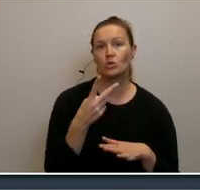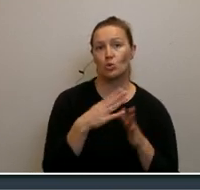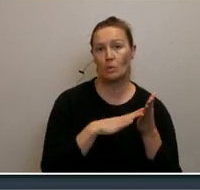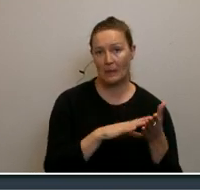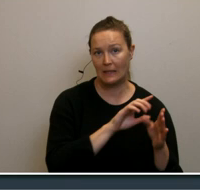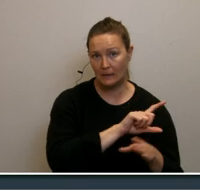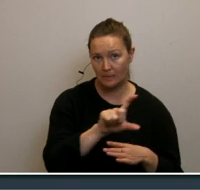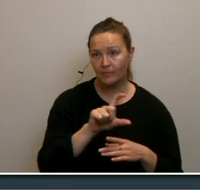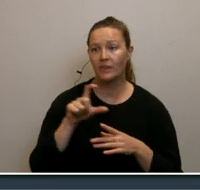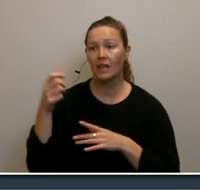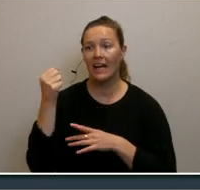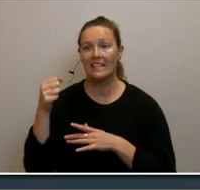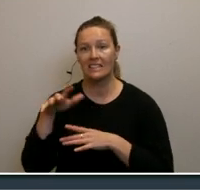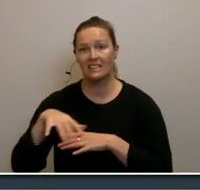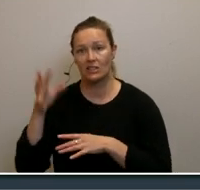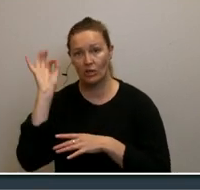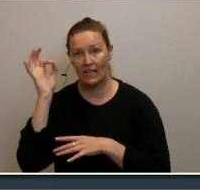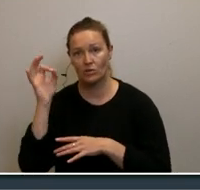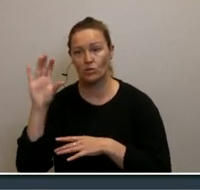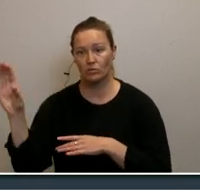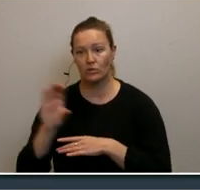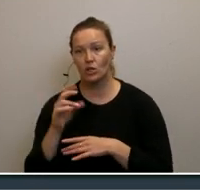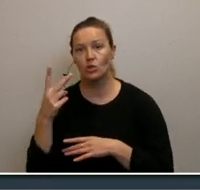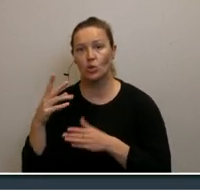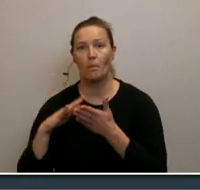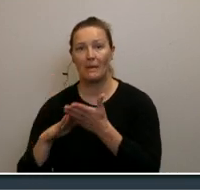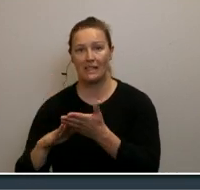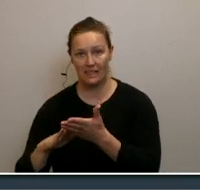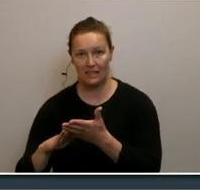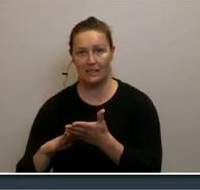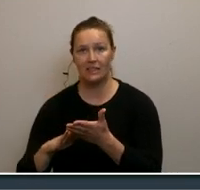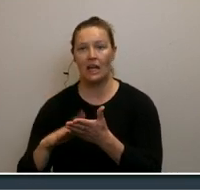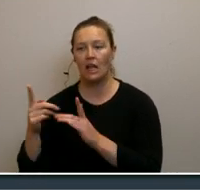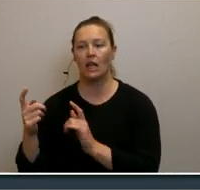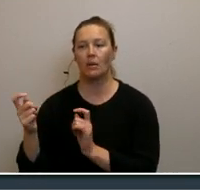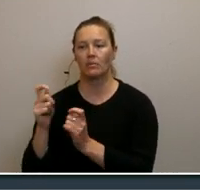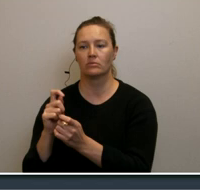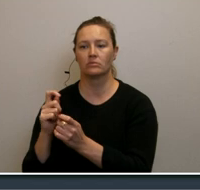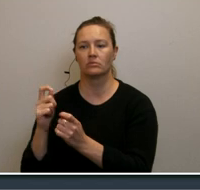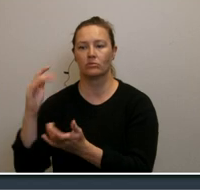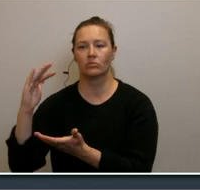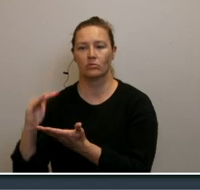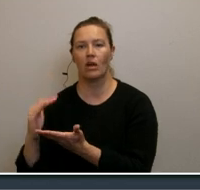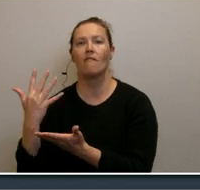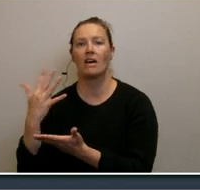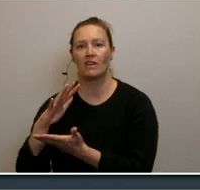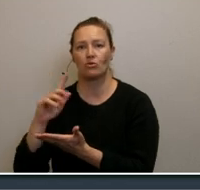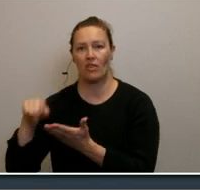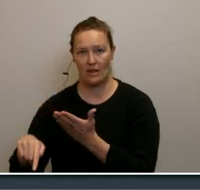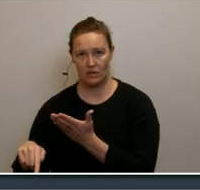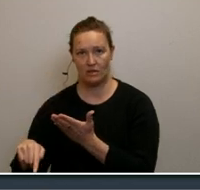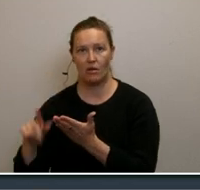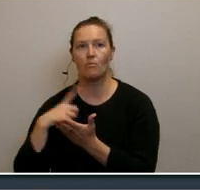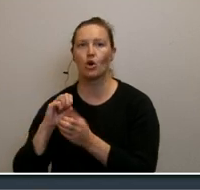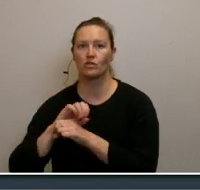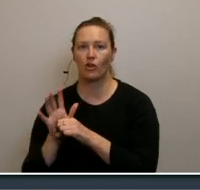$2 million. The Hastings District Council originally came in with a $2 million contribution and amended that back to 500,000 as a